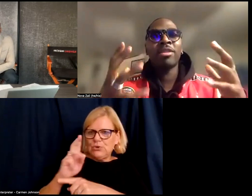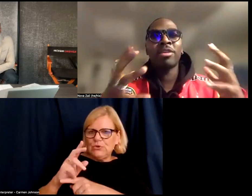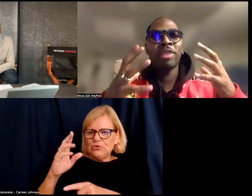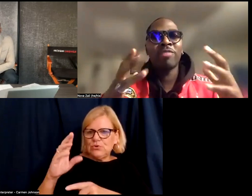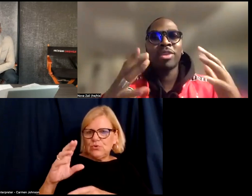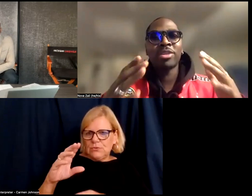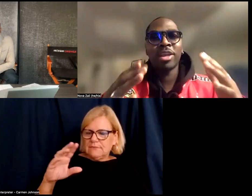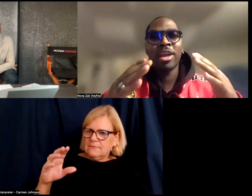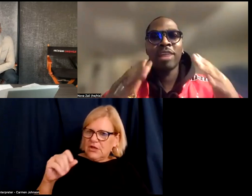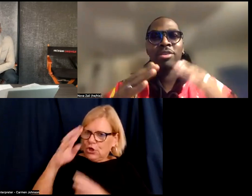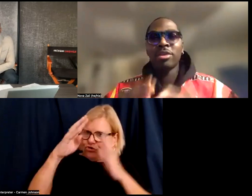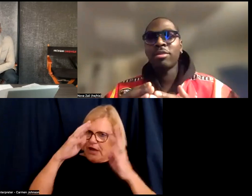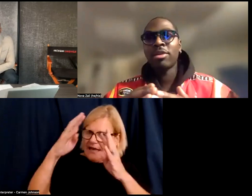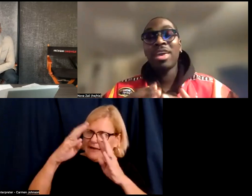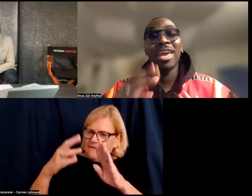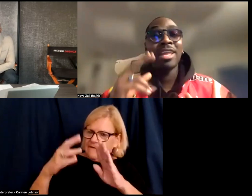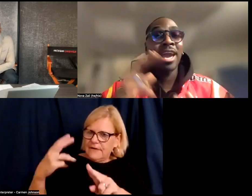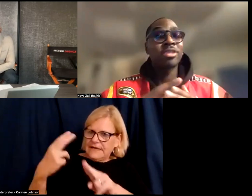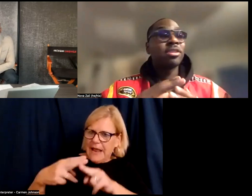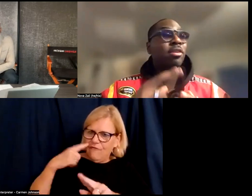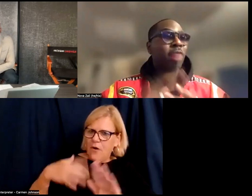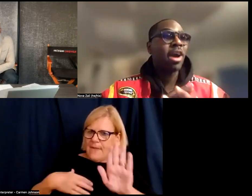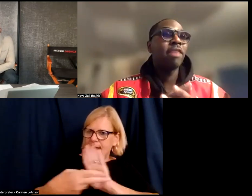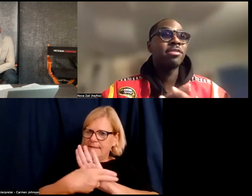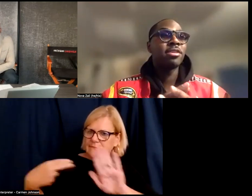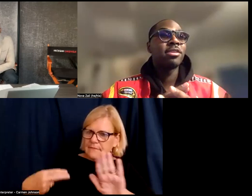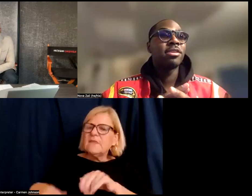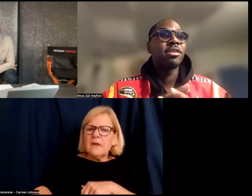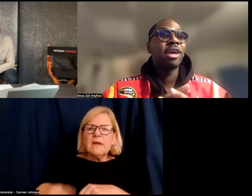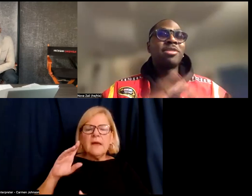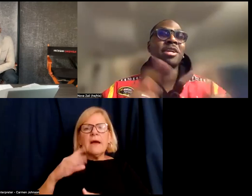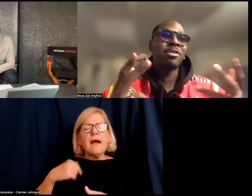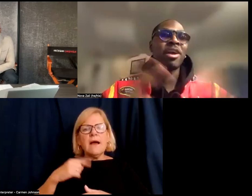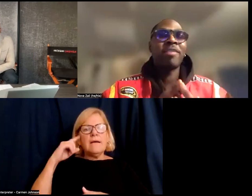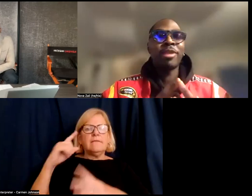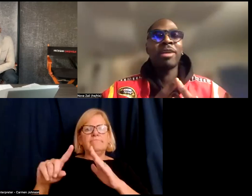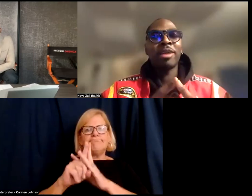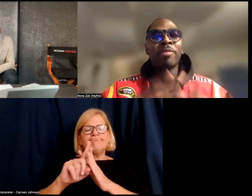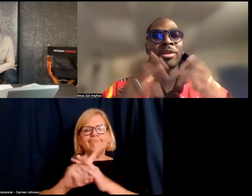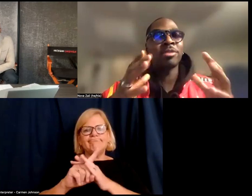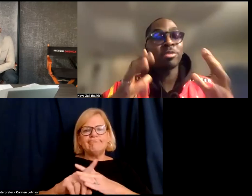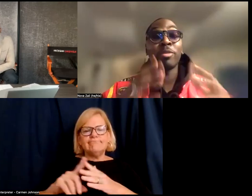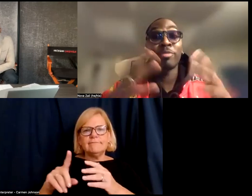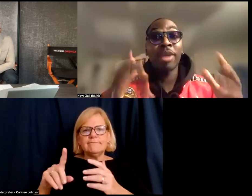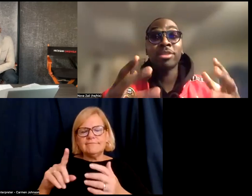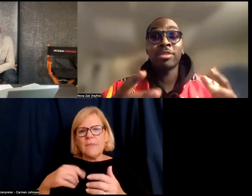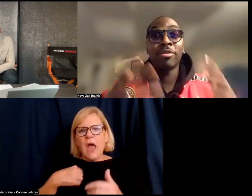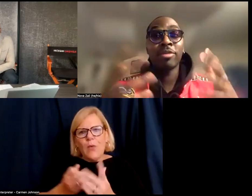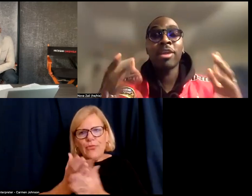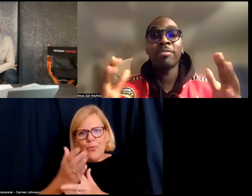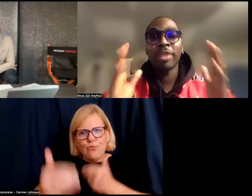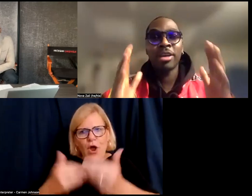embody the creative mission that I have on this earth. And it actually arrived. I'm saying it arrived, but I went through the process